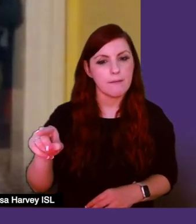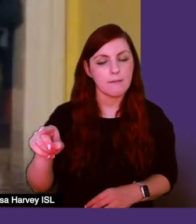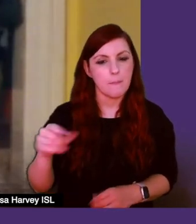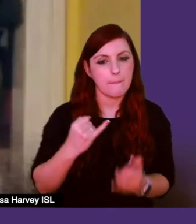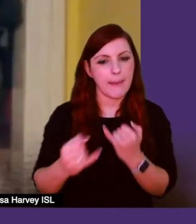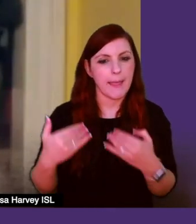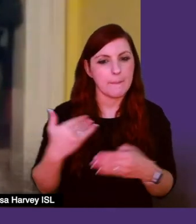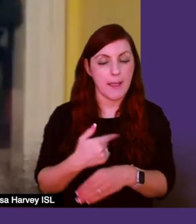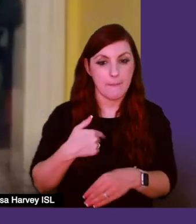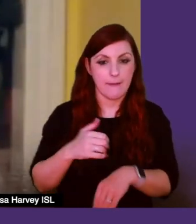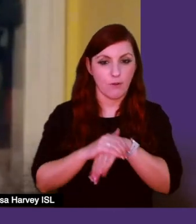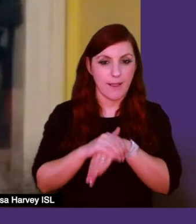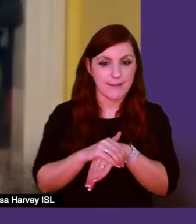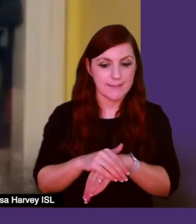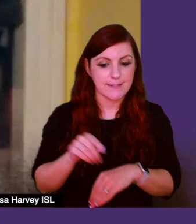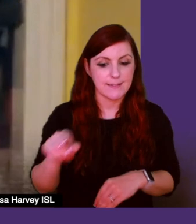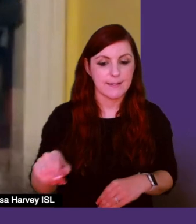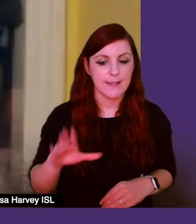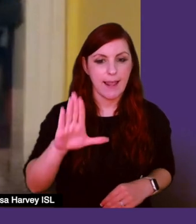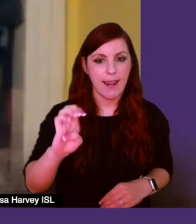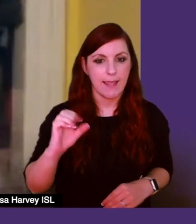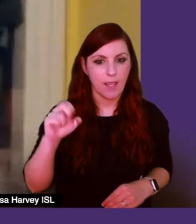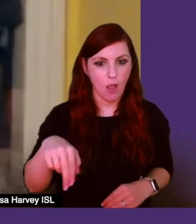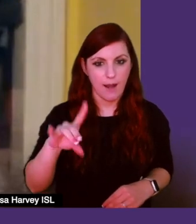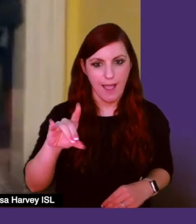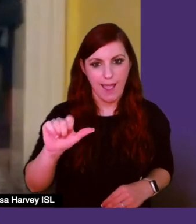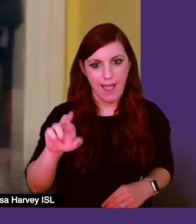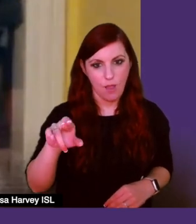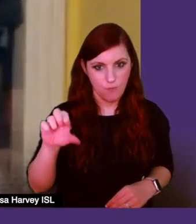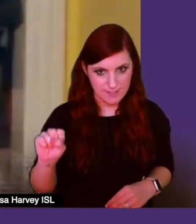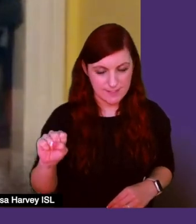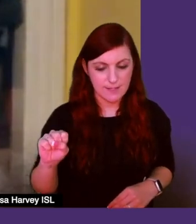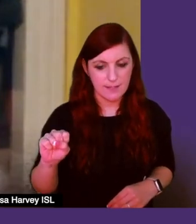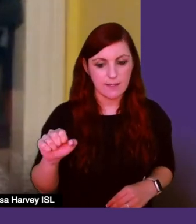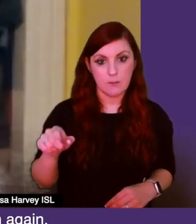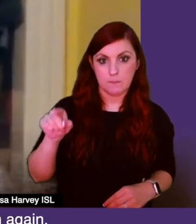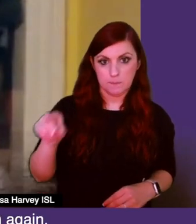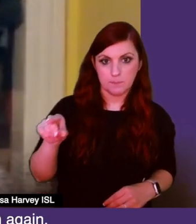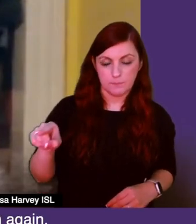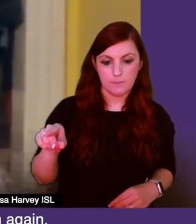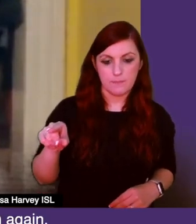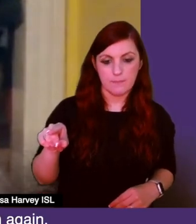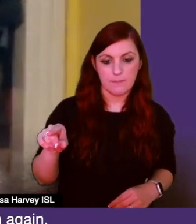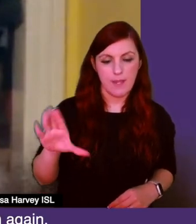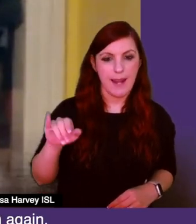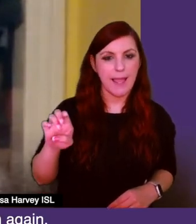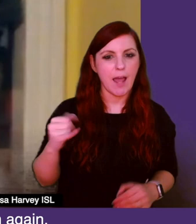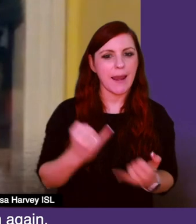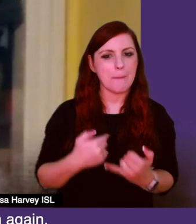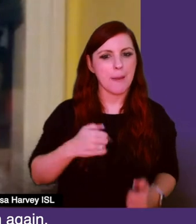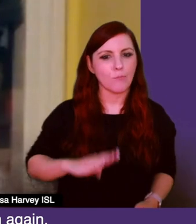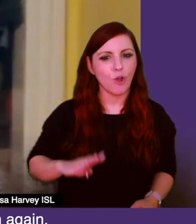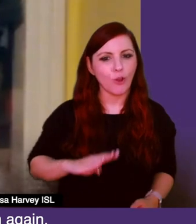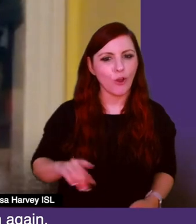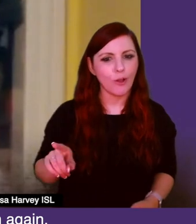by my good friend, Leon Harrop. He is like a